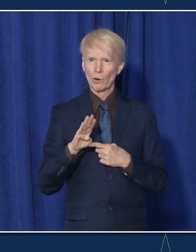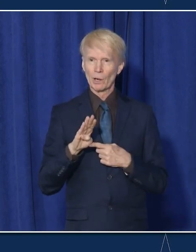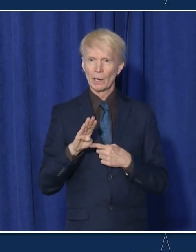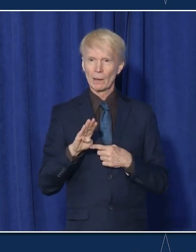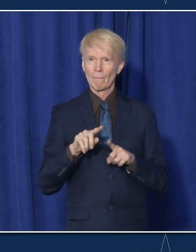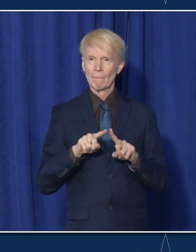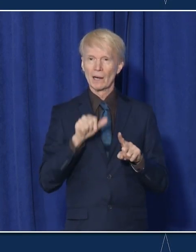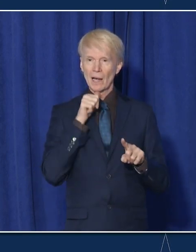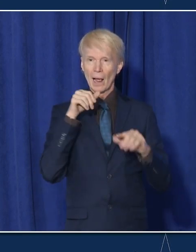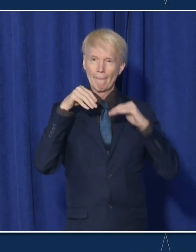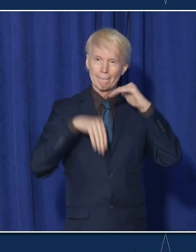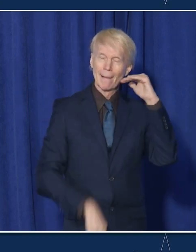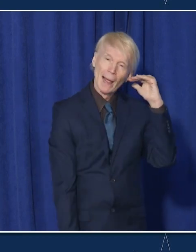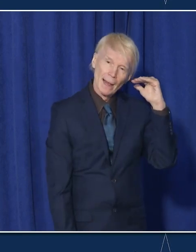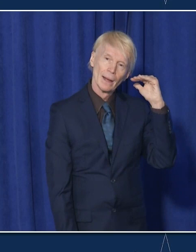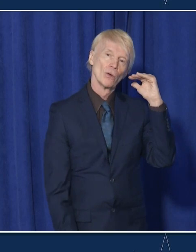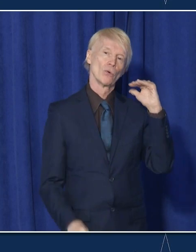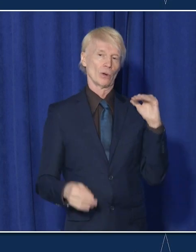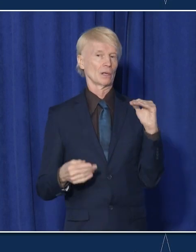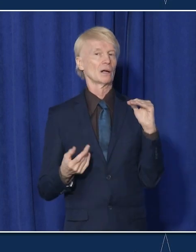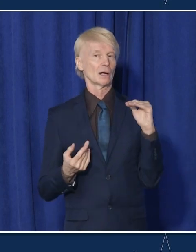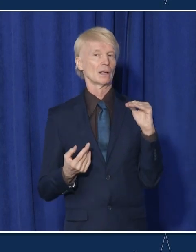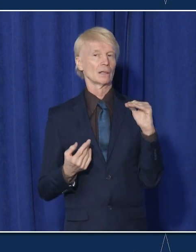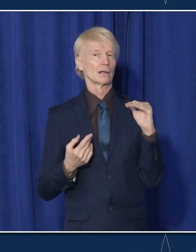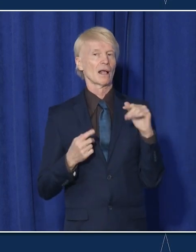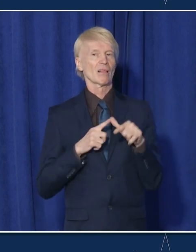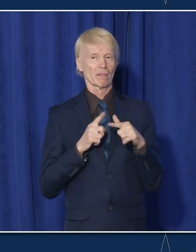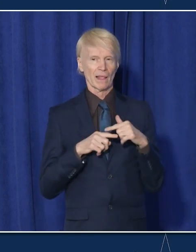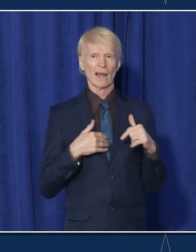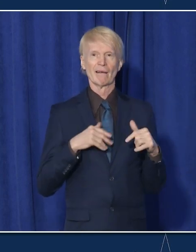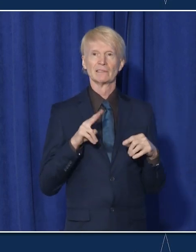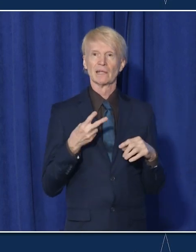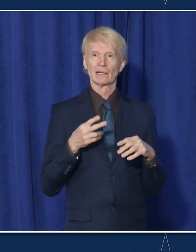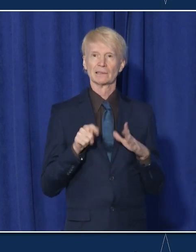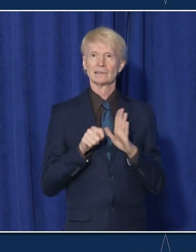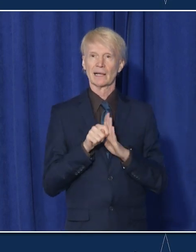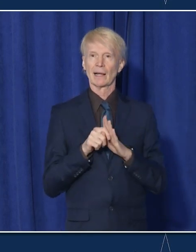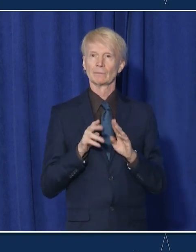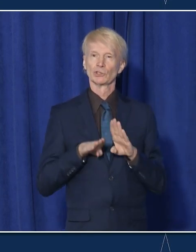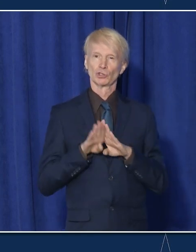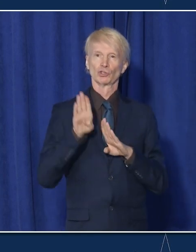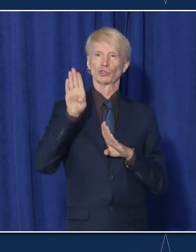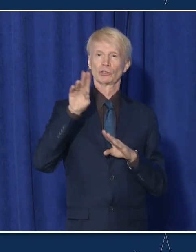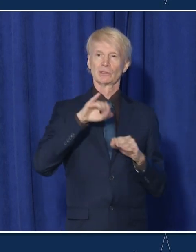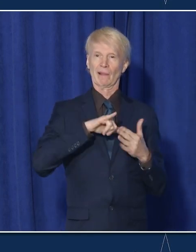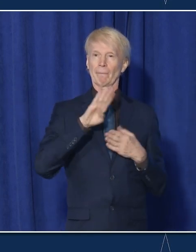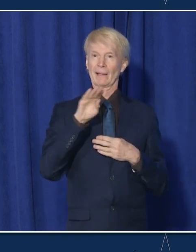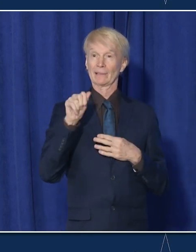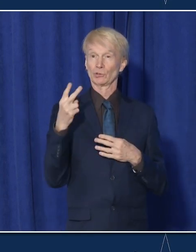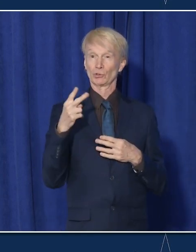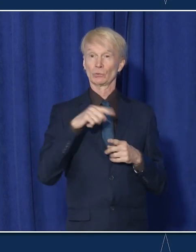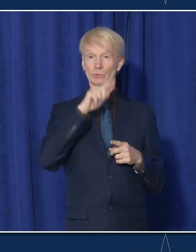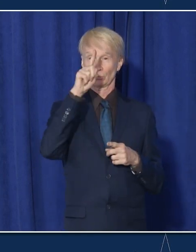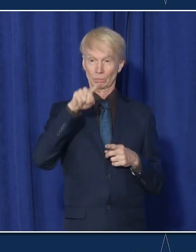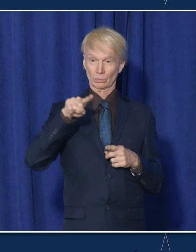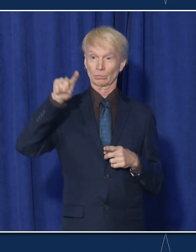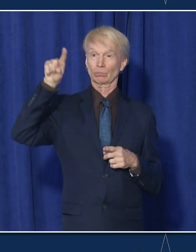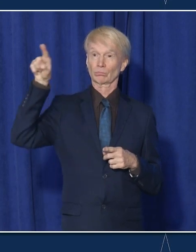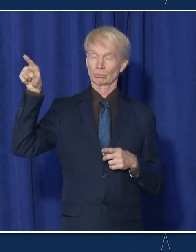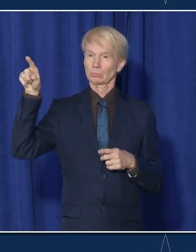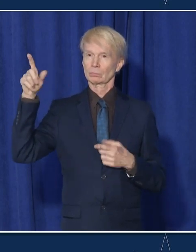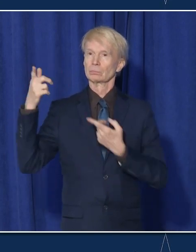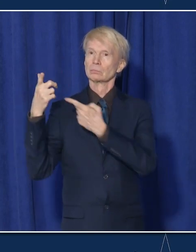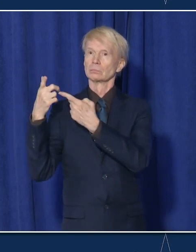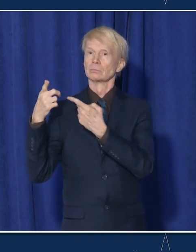but not all the way back down. And then they're in a second surge right now that is that BA2. And again, this is